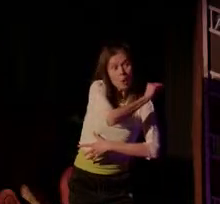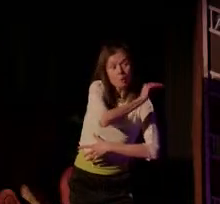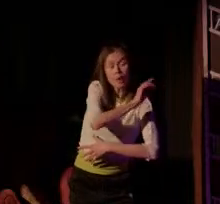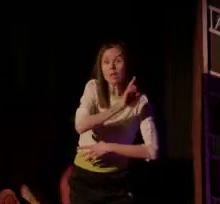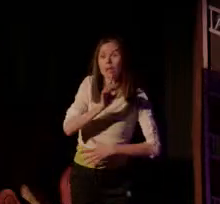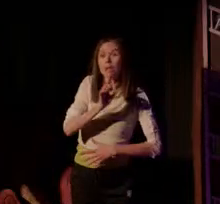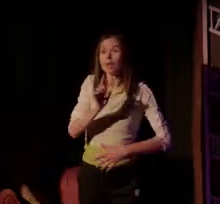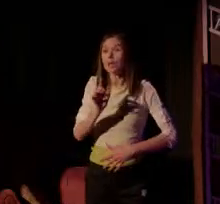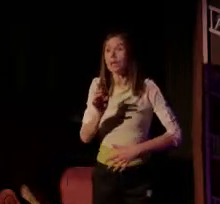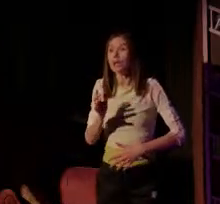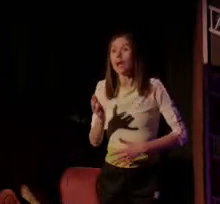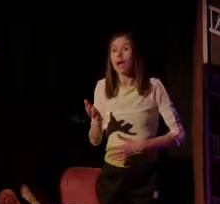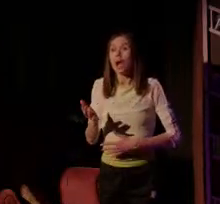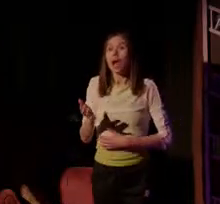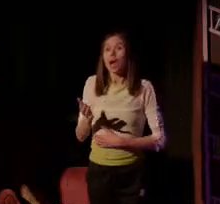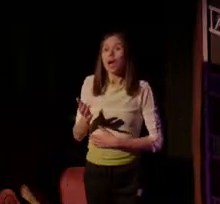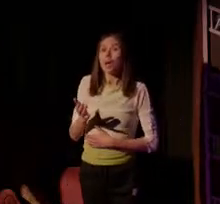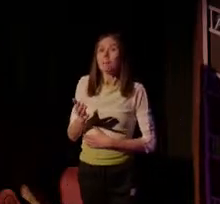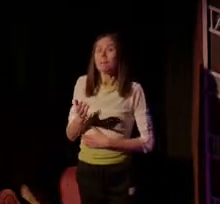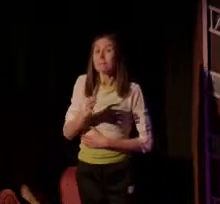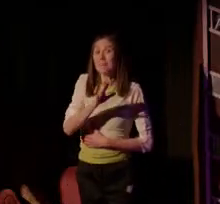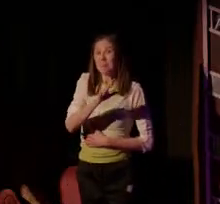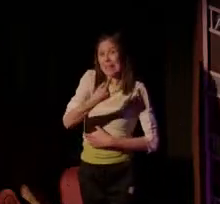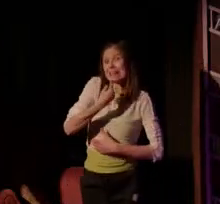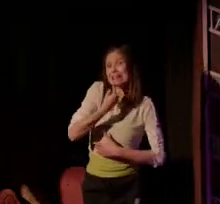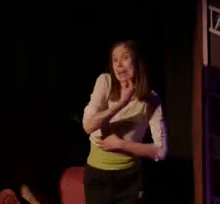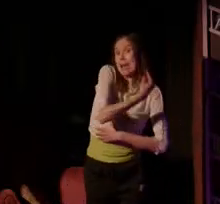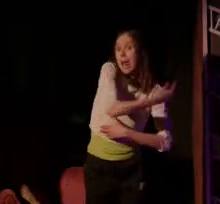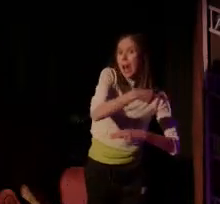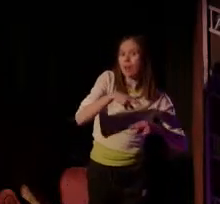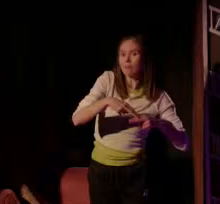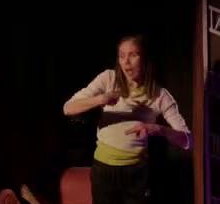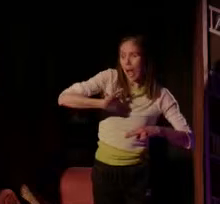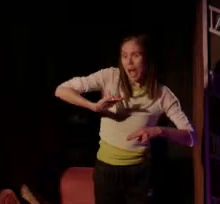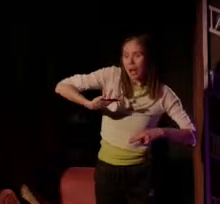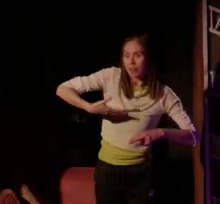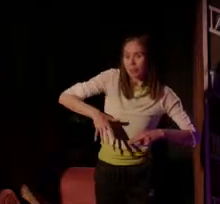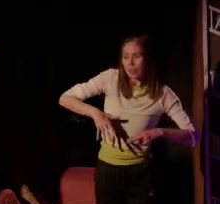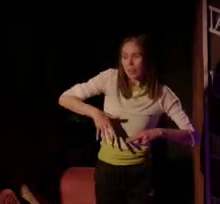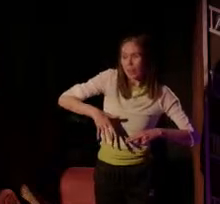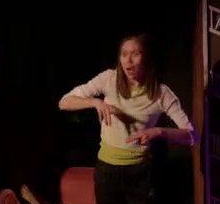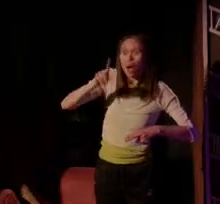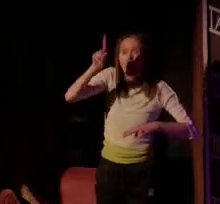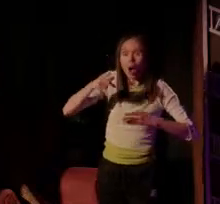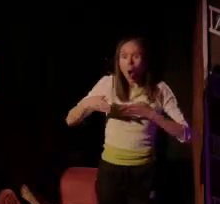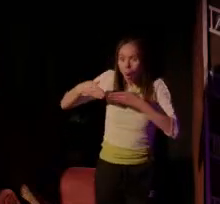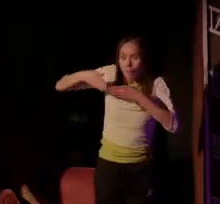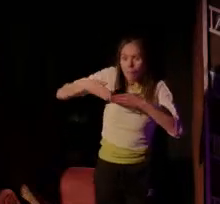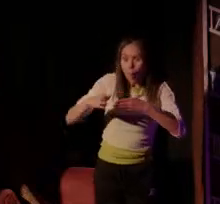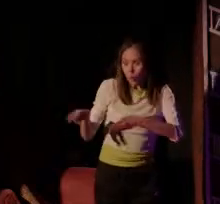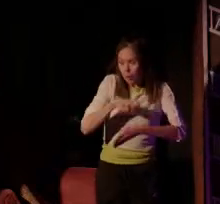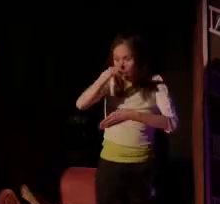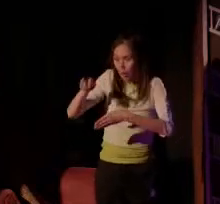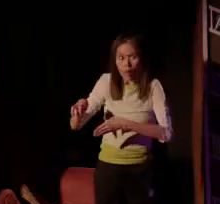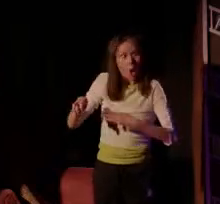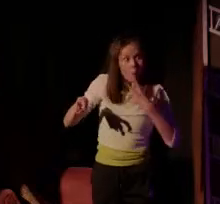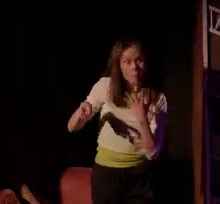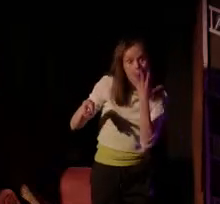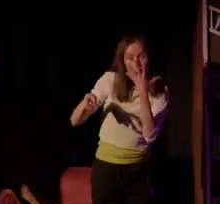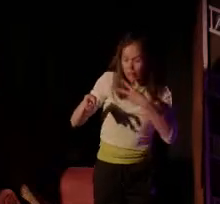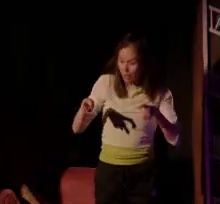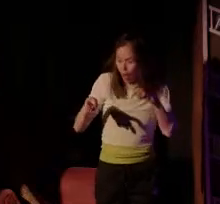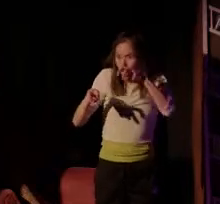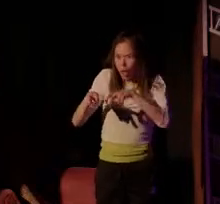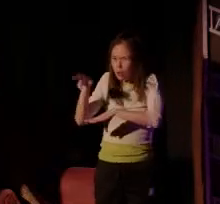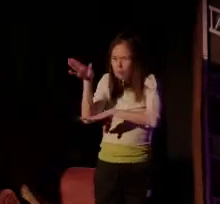I've sailed away with her who I cannot hold here on shore.